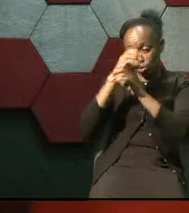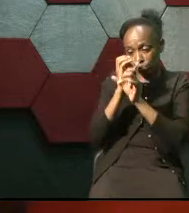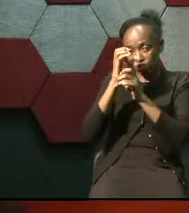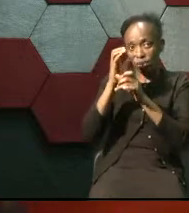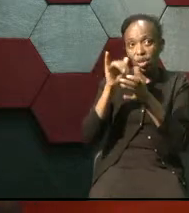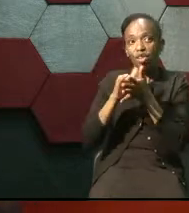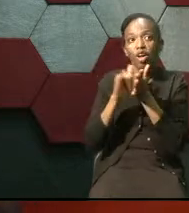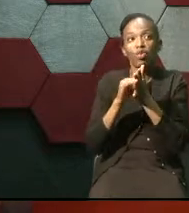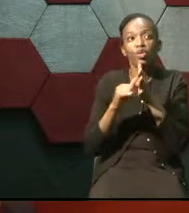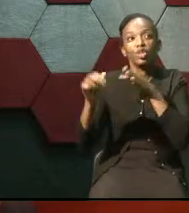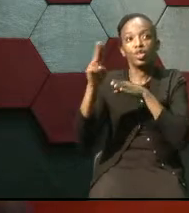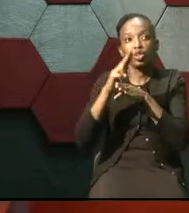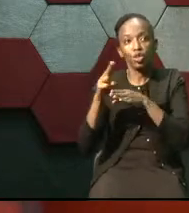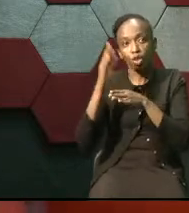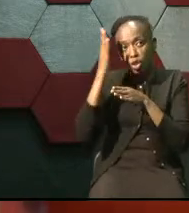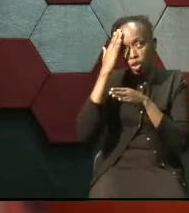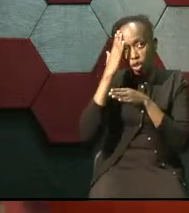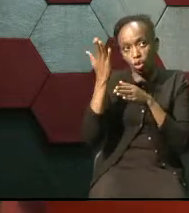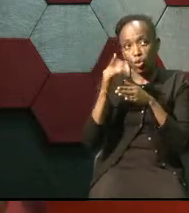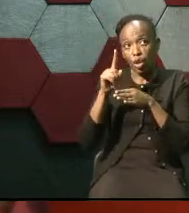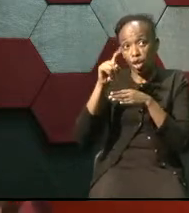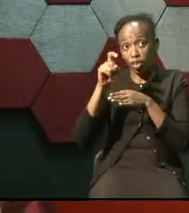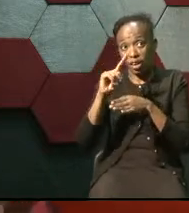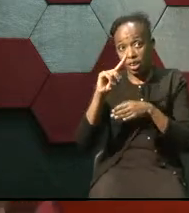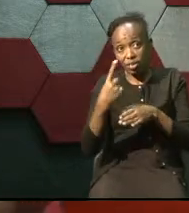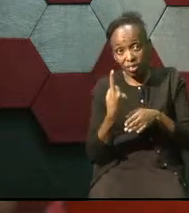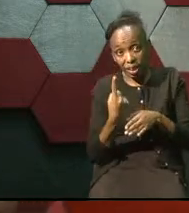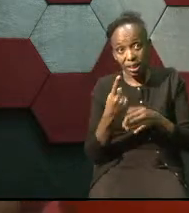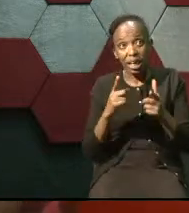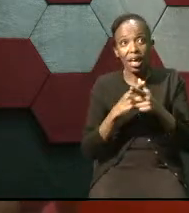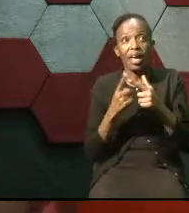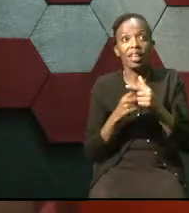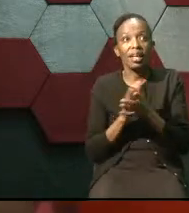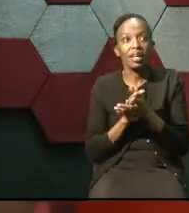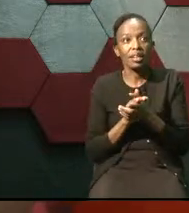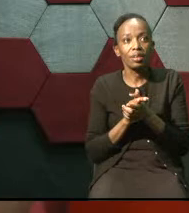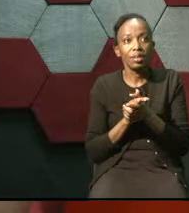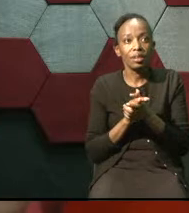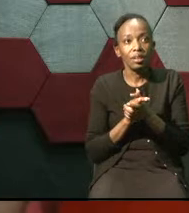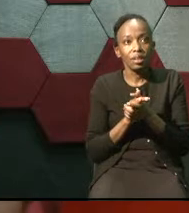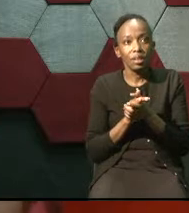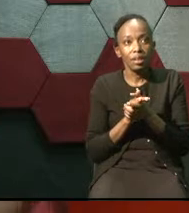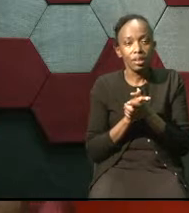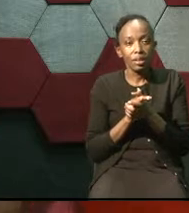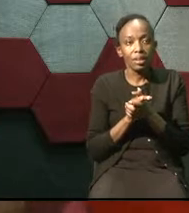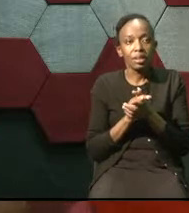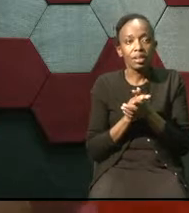which was used to detect the virus first, and then the breath